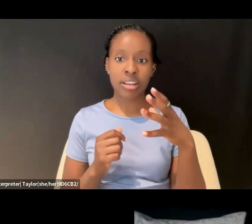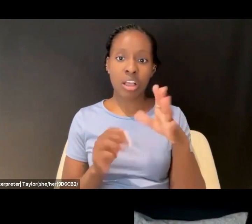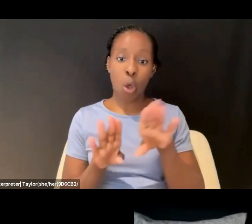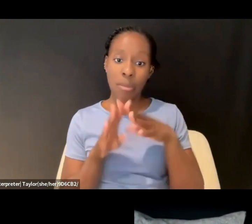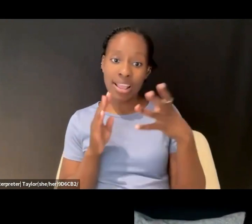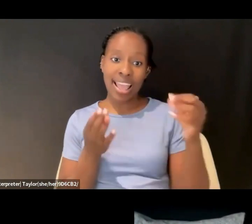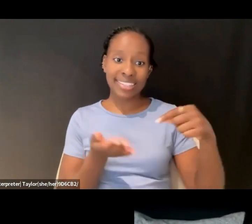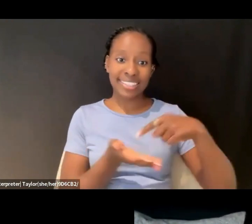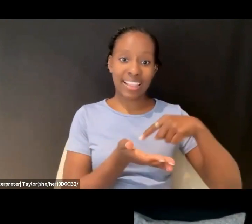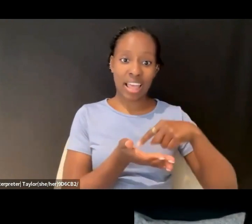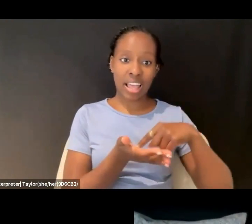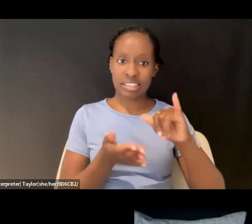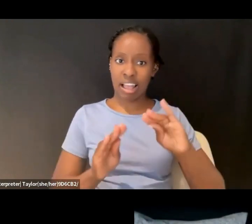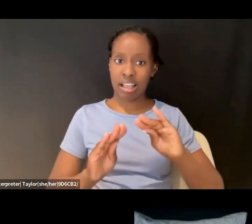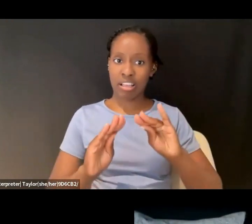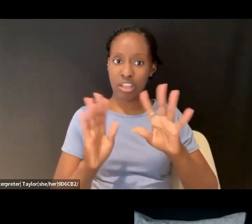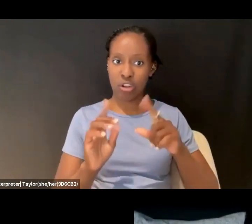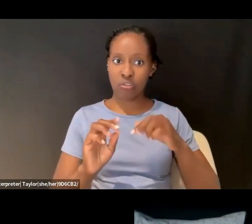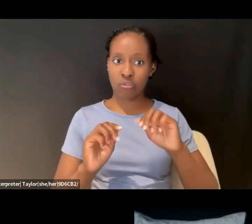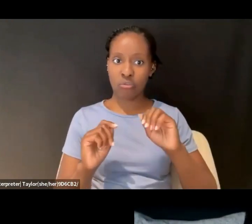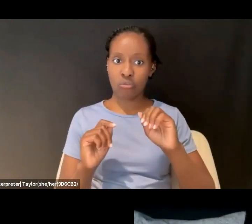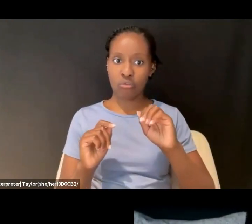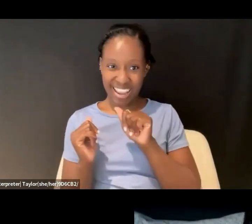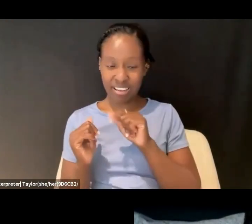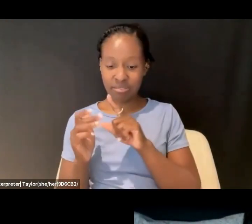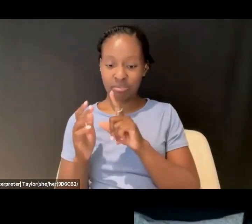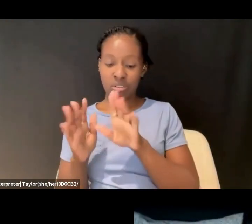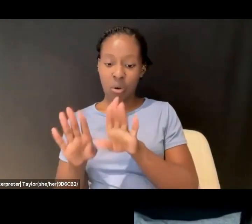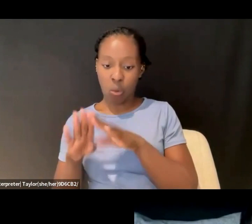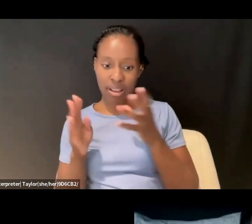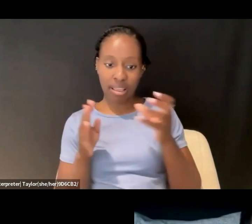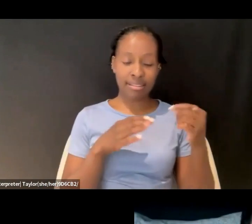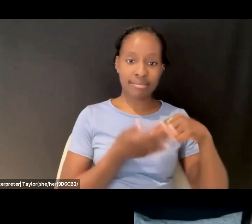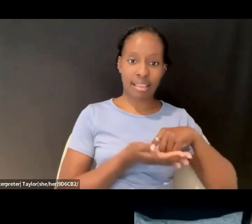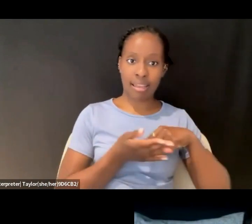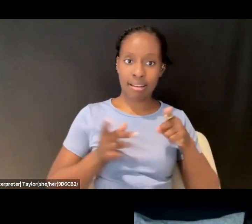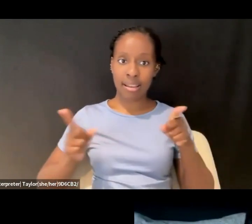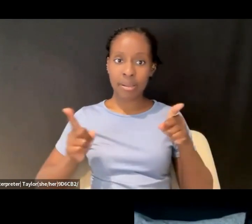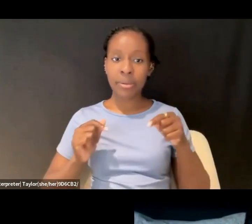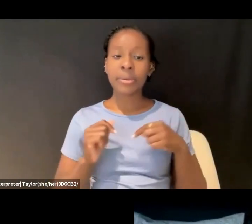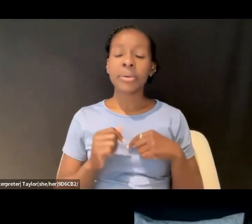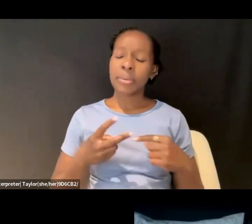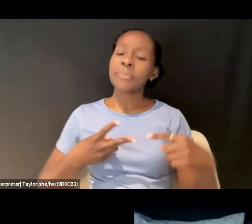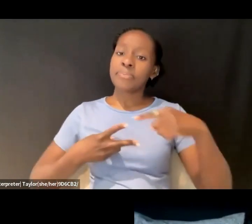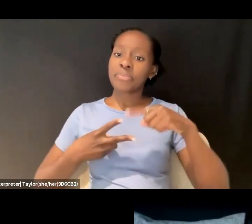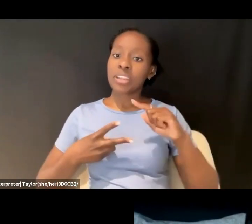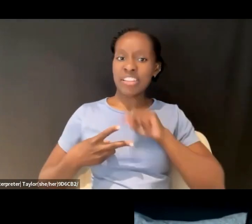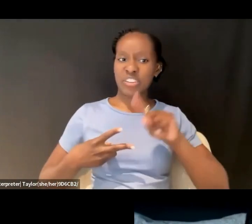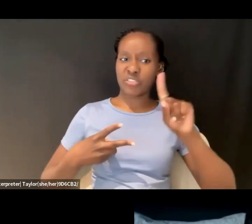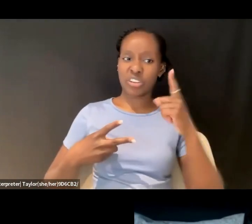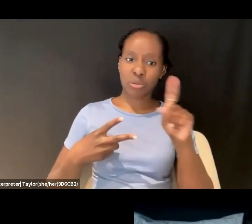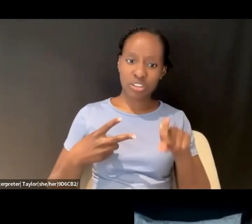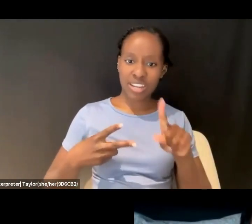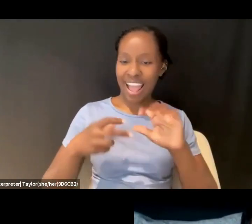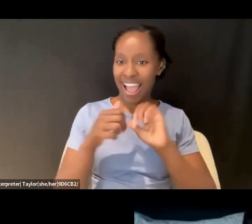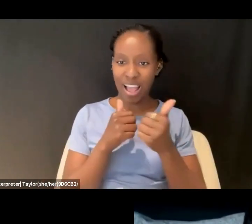that defined as of this moment? Yeah, so the first question about how the review happens,